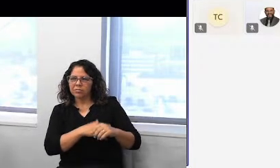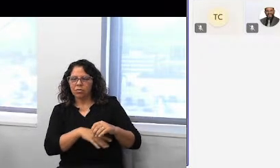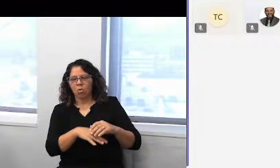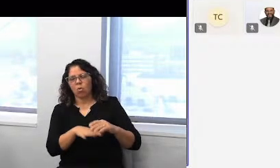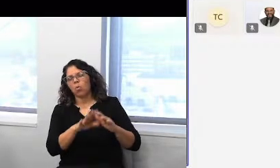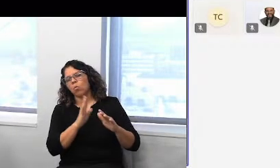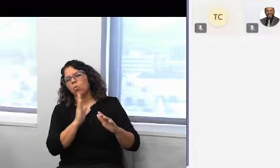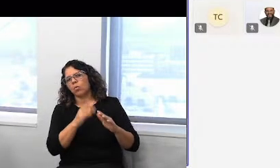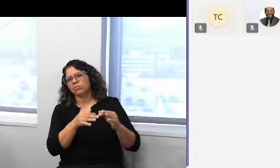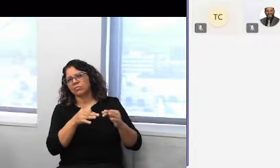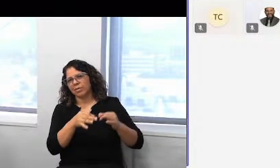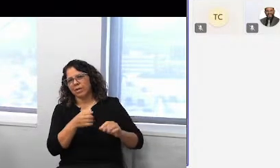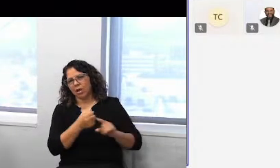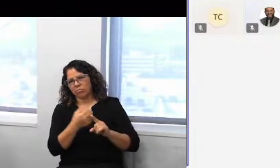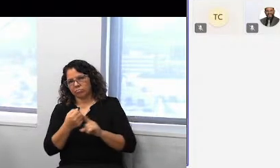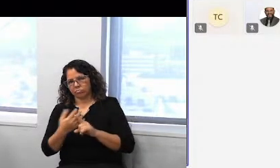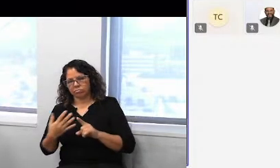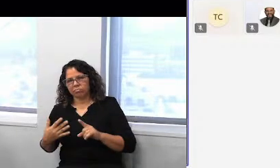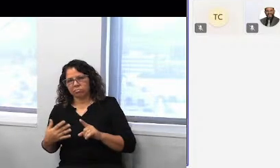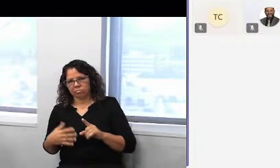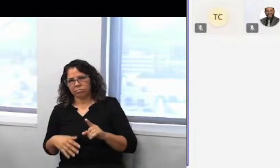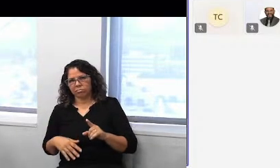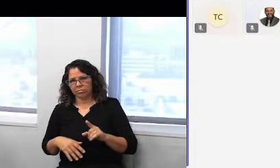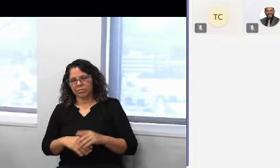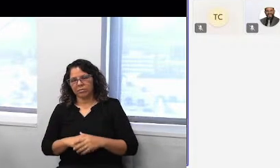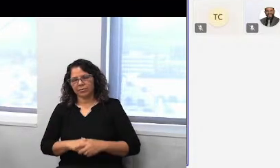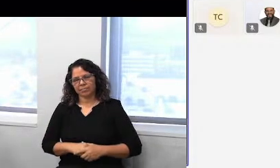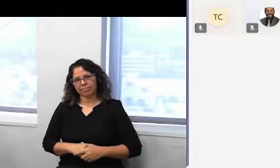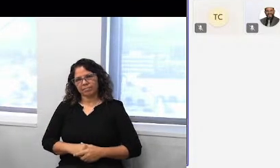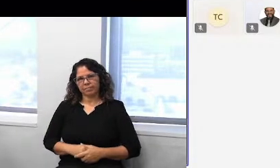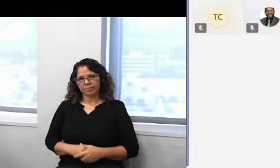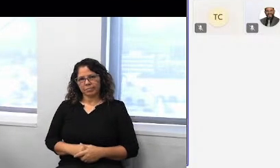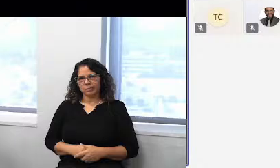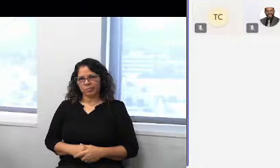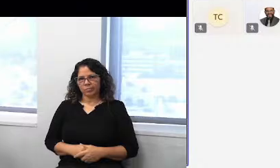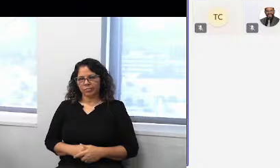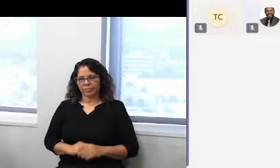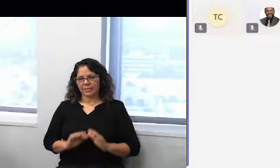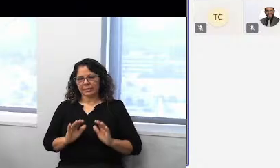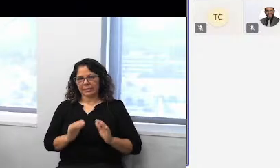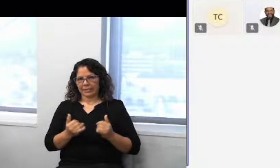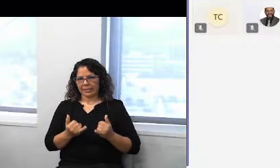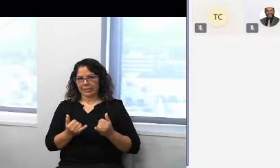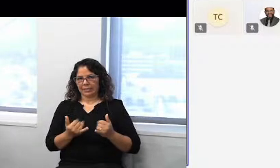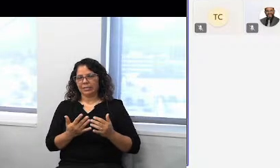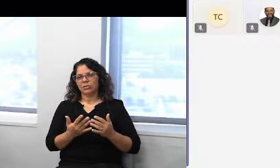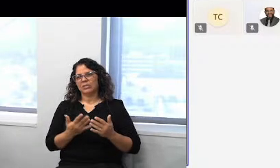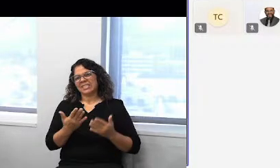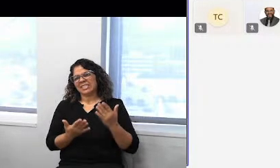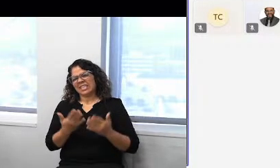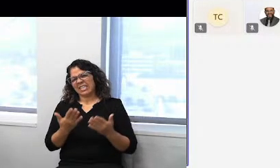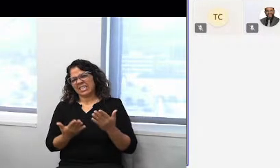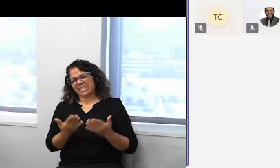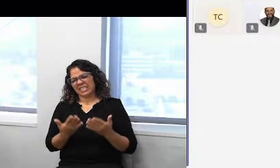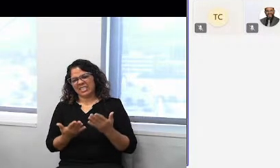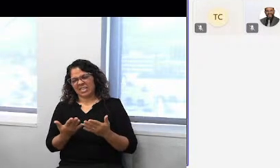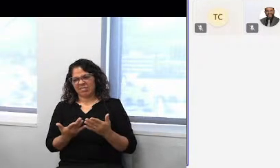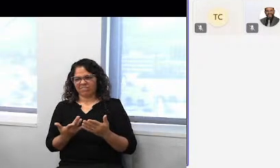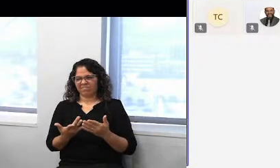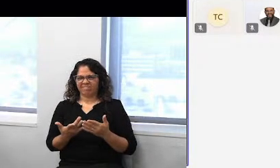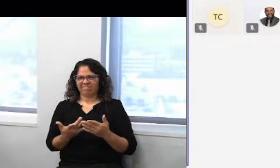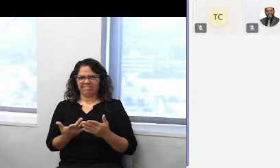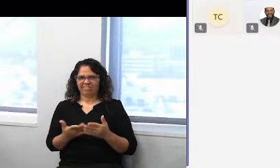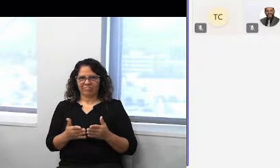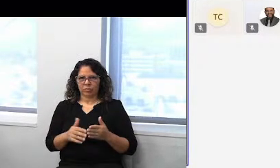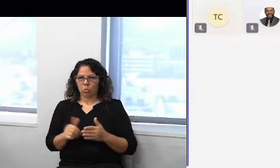I'm going to get a little bit outside of what I call it my sandbox, if I may, well, just to answer your question, right? There is a